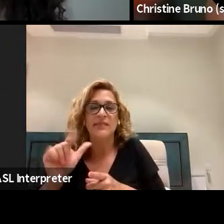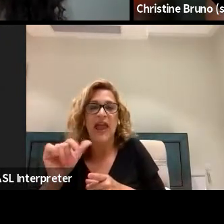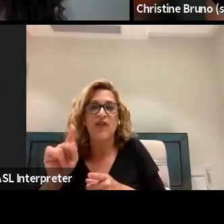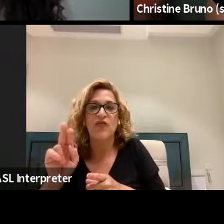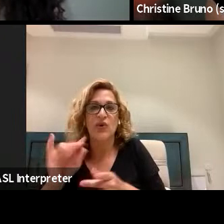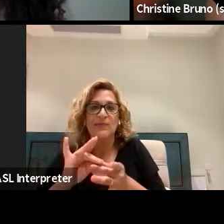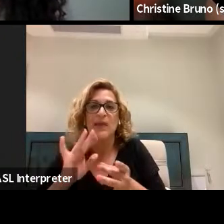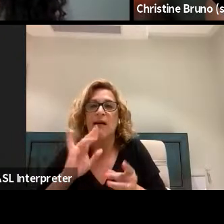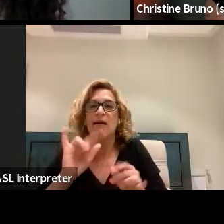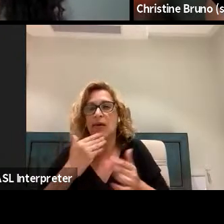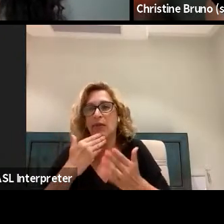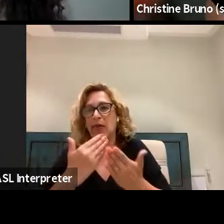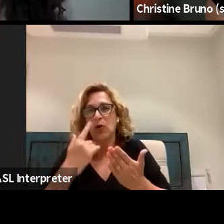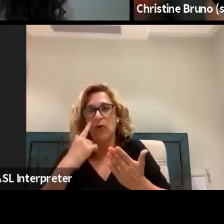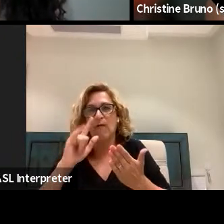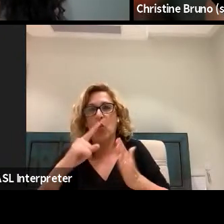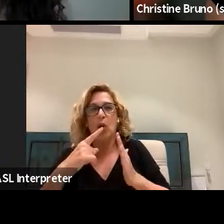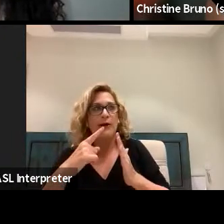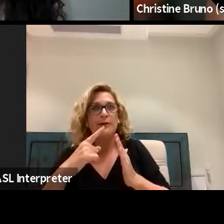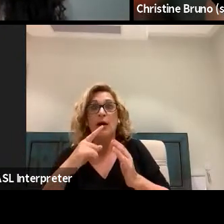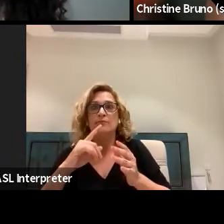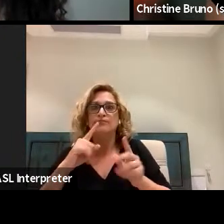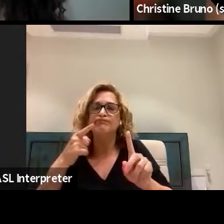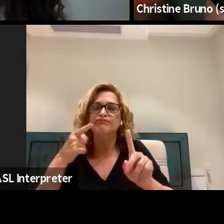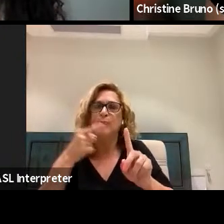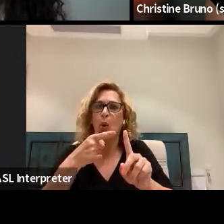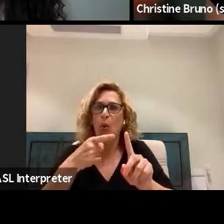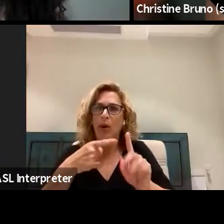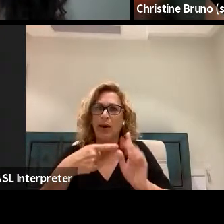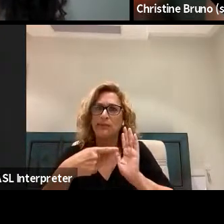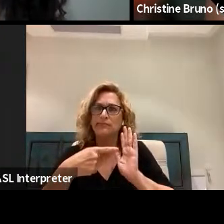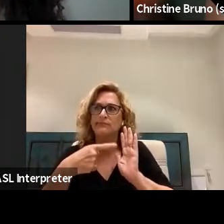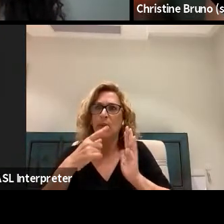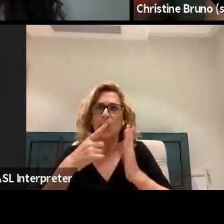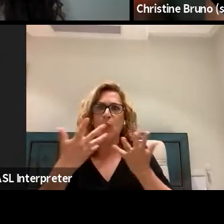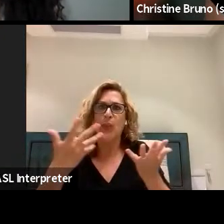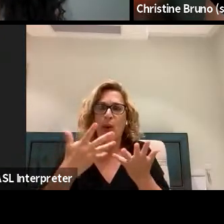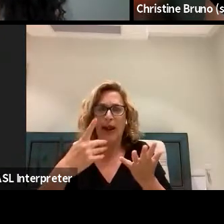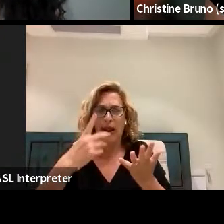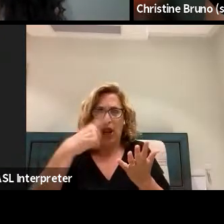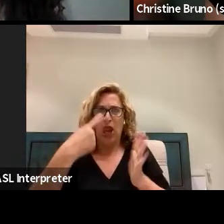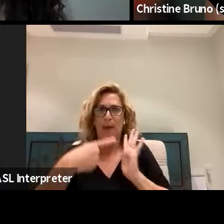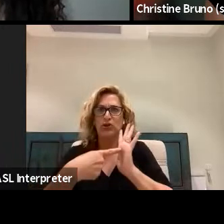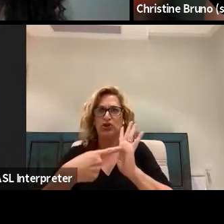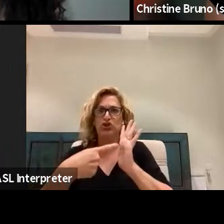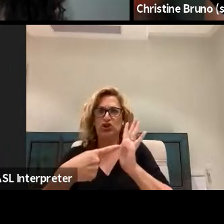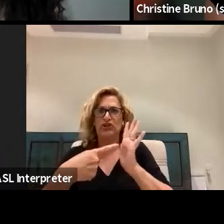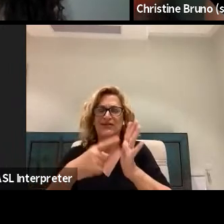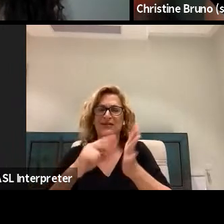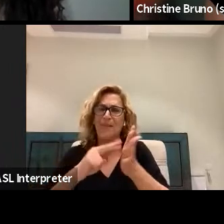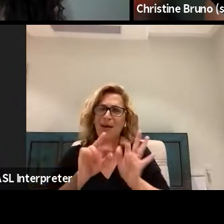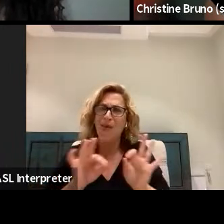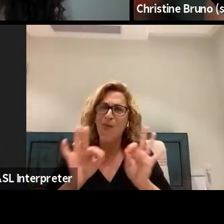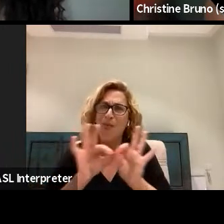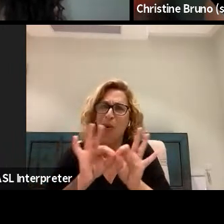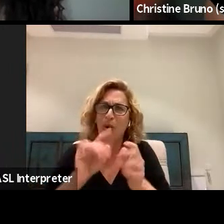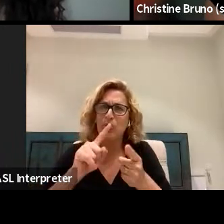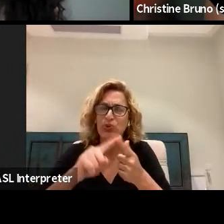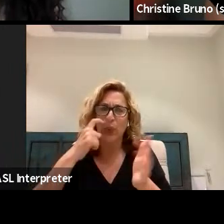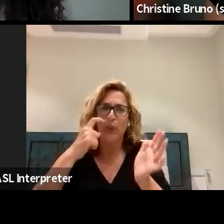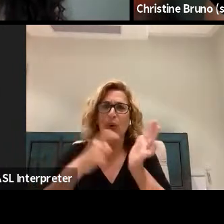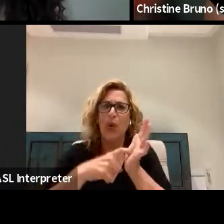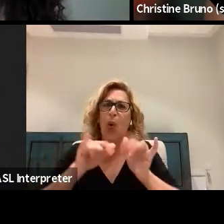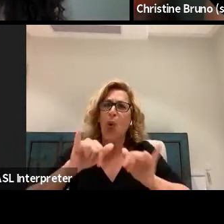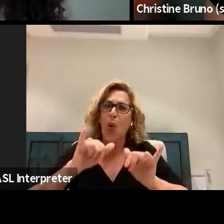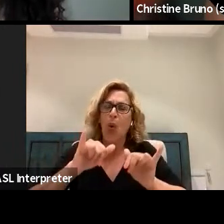between the way sometimes images are created and then the reality, and talking to us about the multifaceted nature of representing,